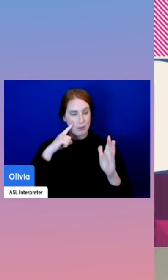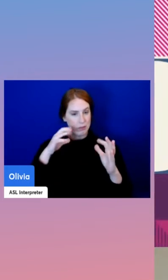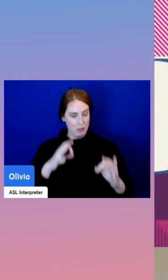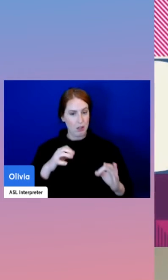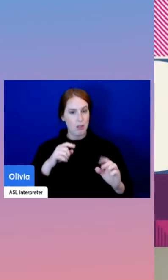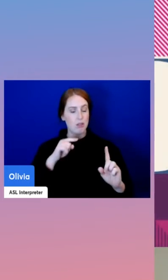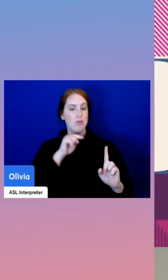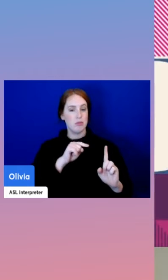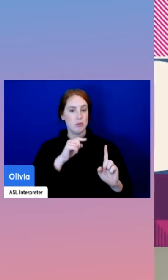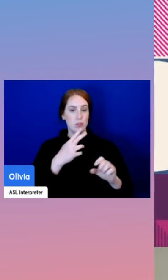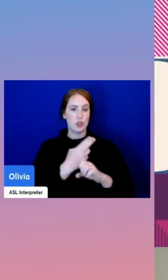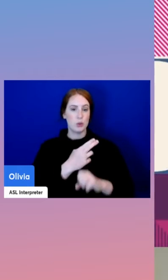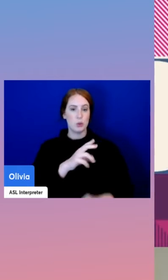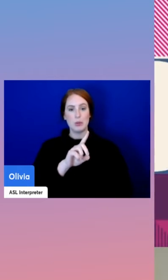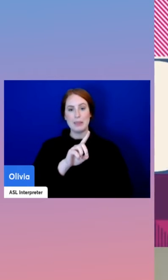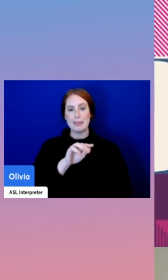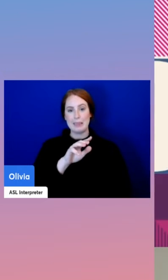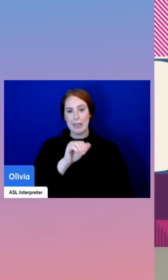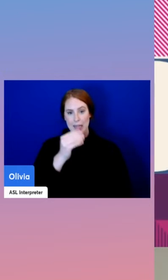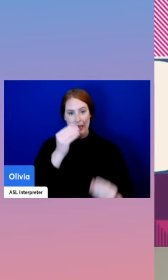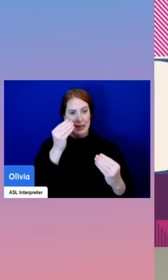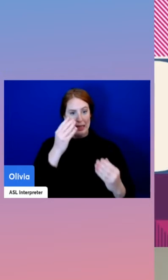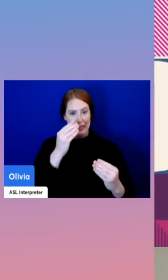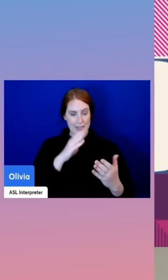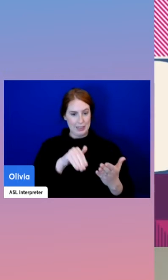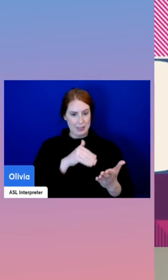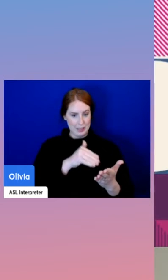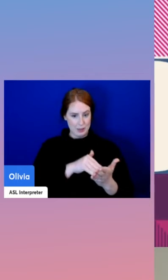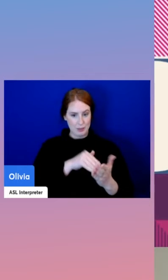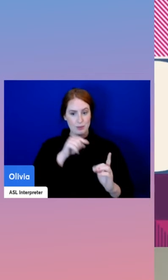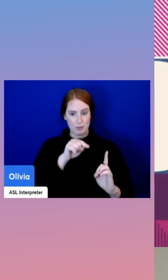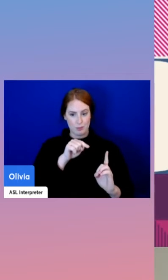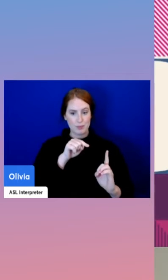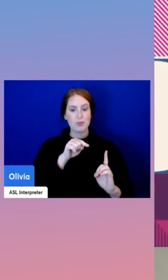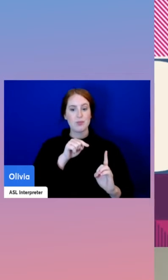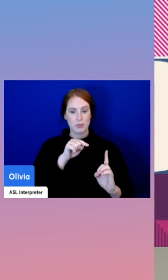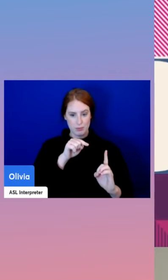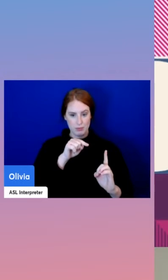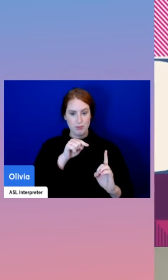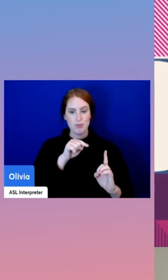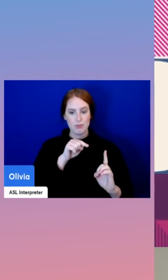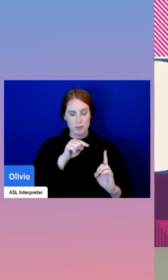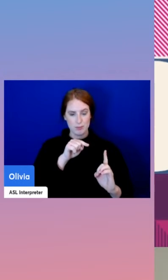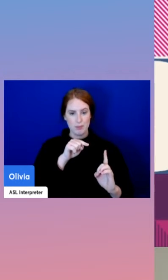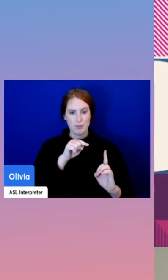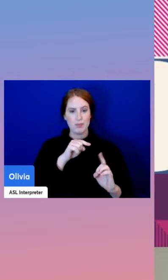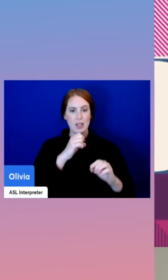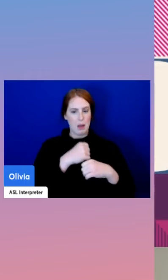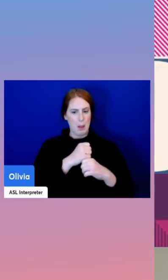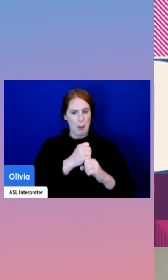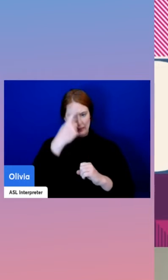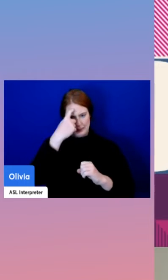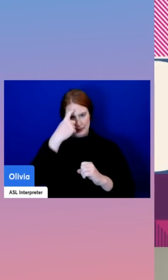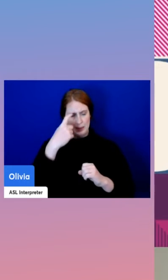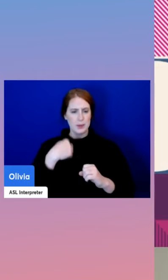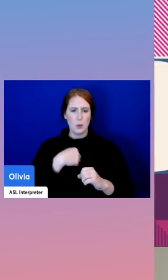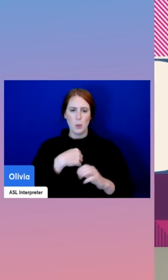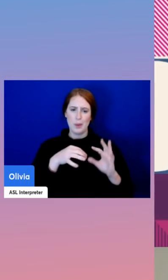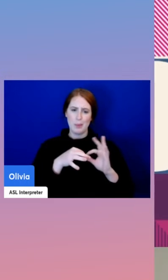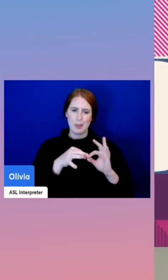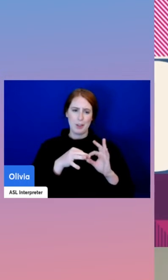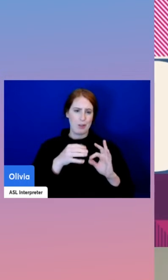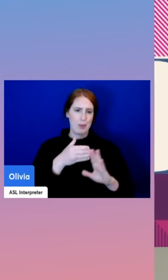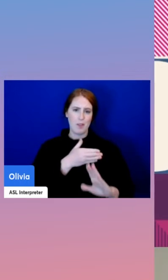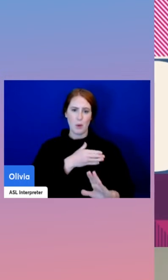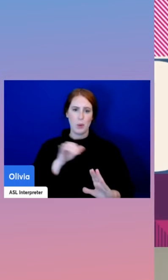the data center as AWS US was 2, which pretty much makes sense, as we mentioned before, because we want to